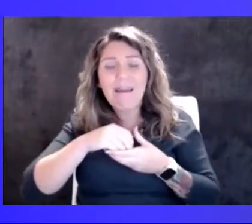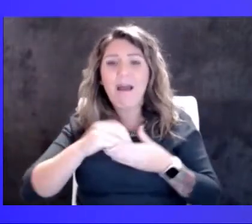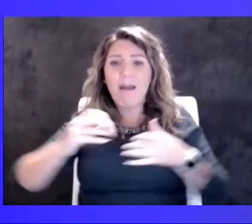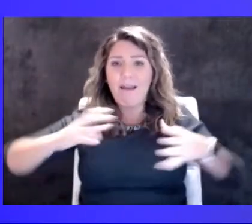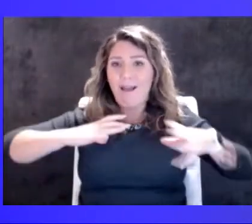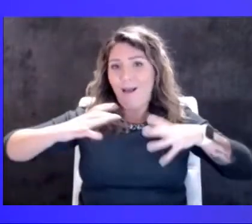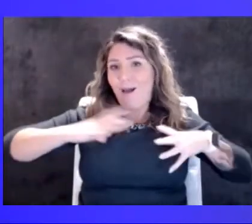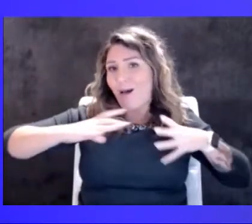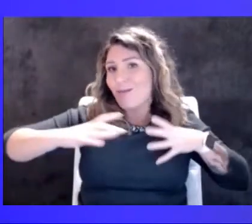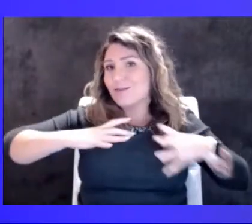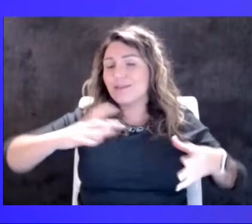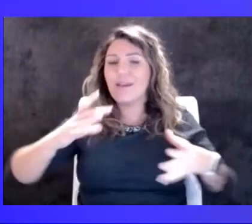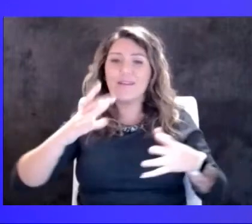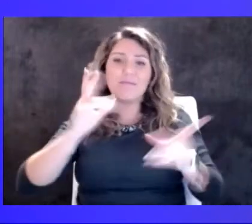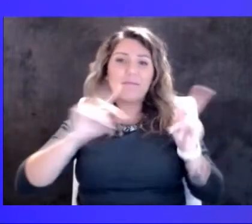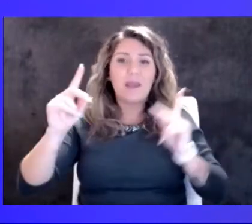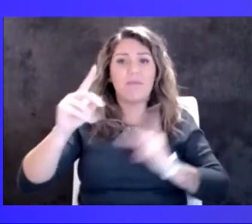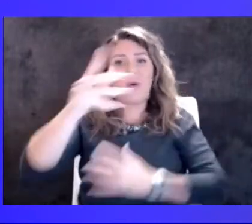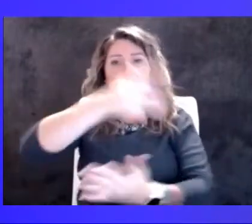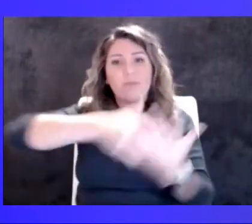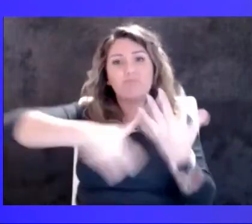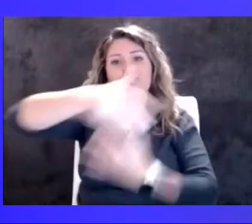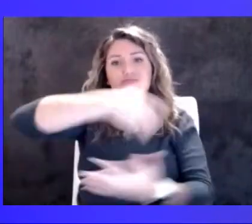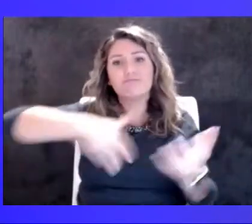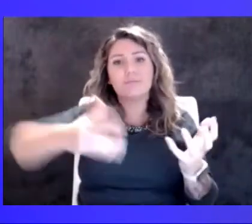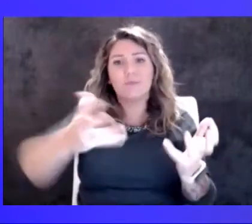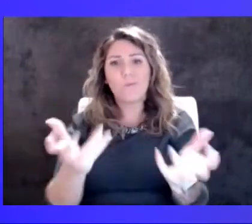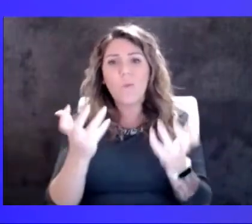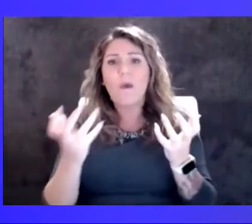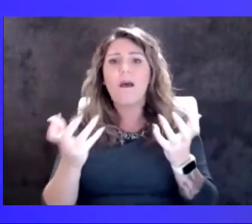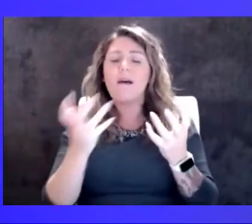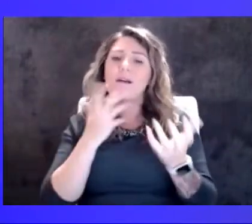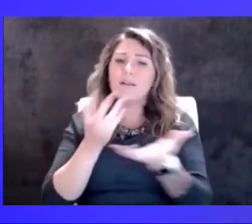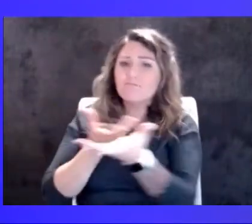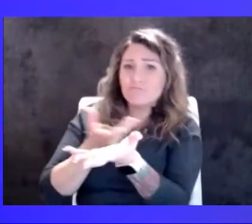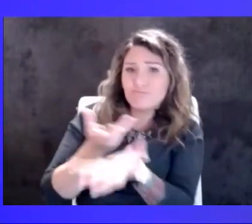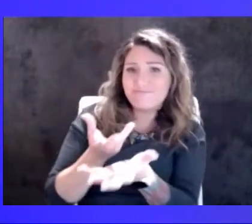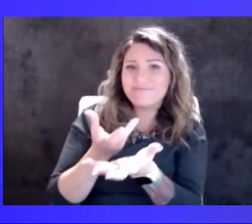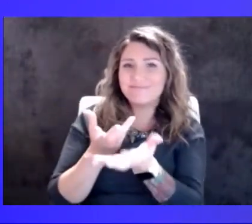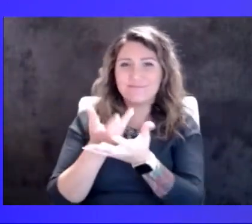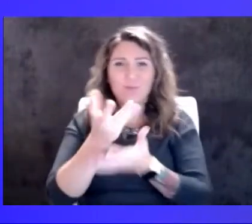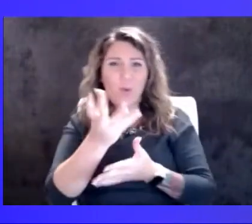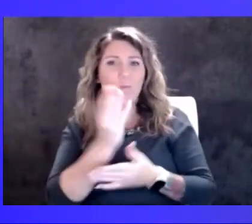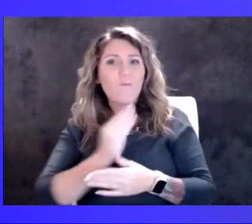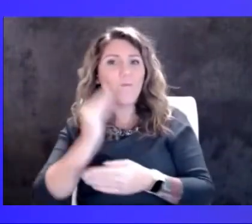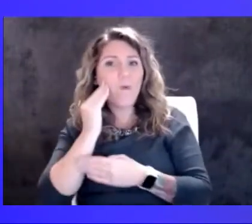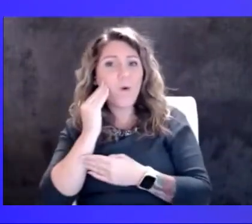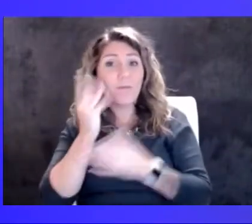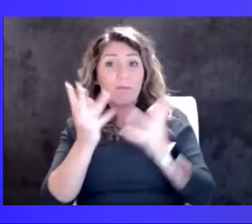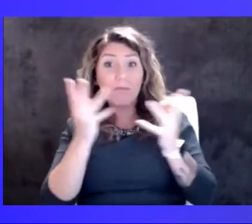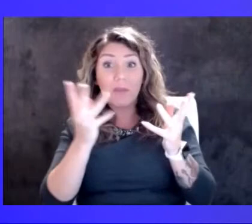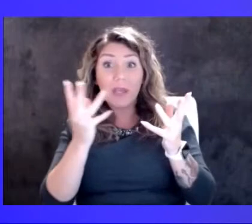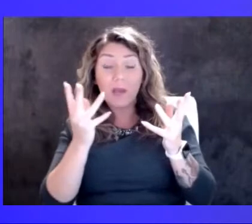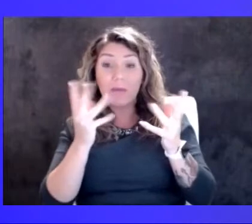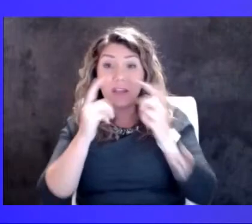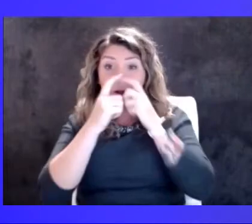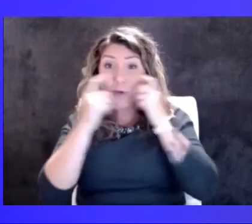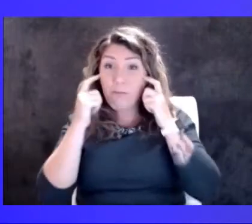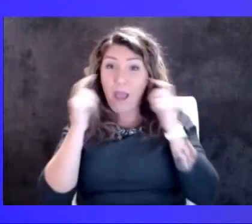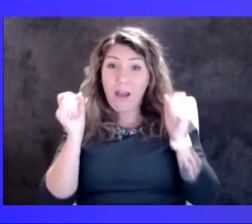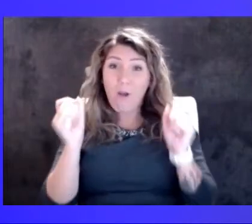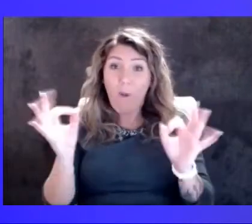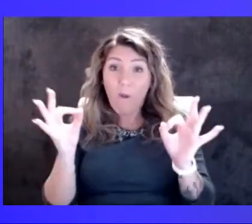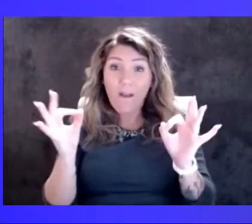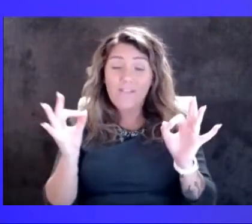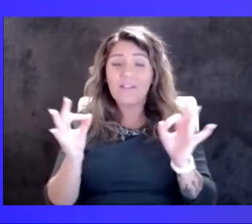People are going to want to mingle in their homes and maybe take their mask off. And so I think the